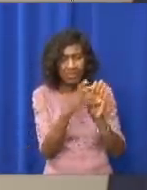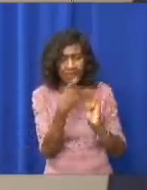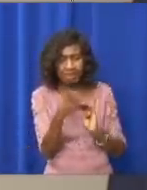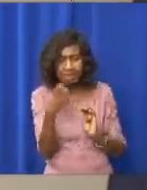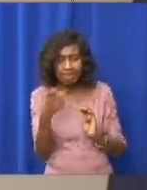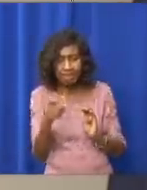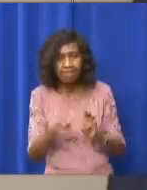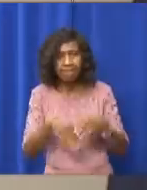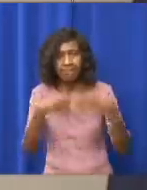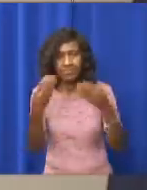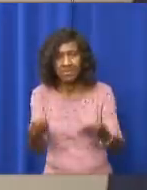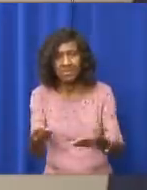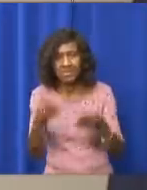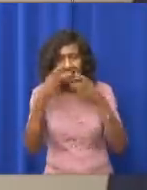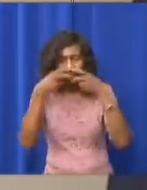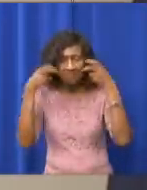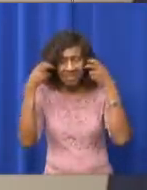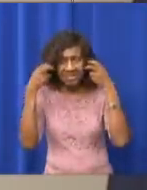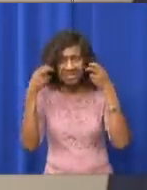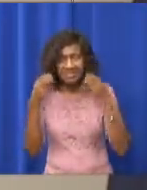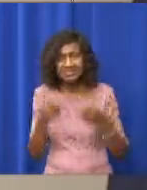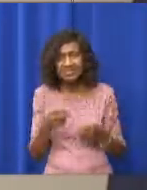by the end of yesterday, a total of